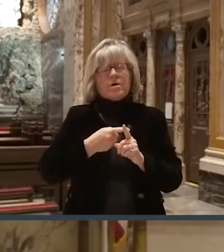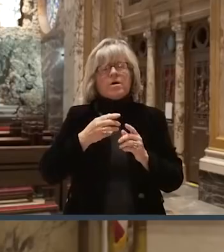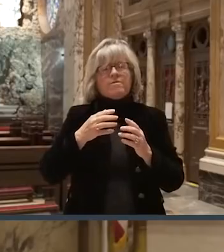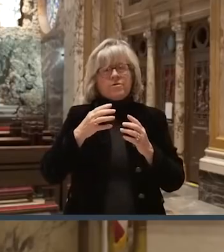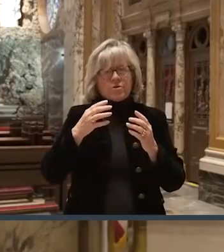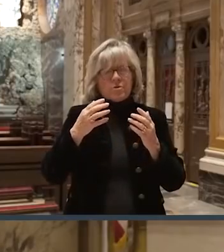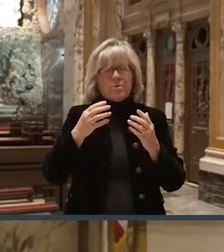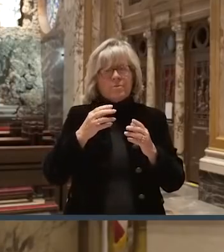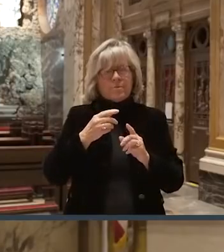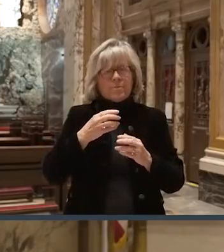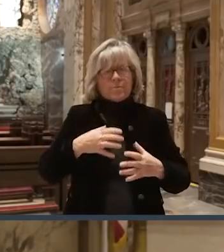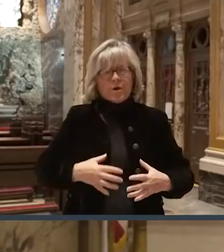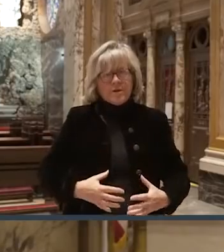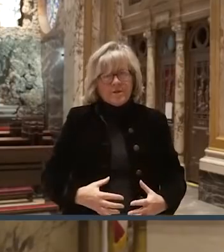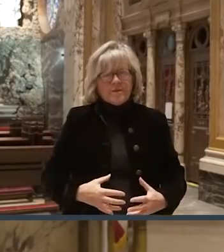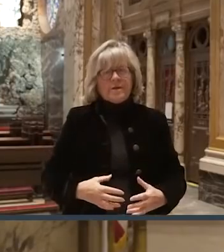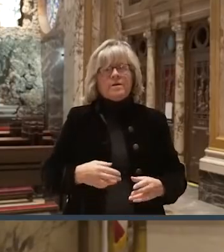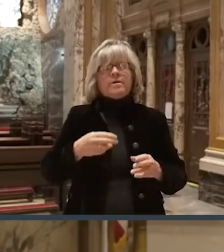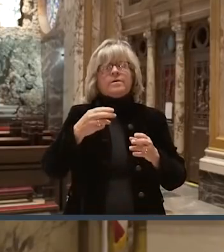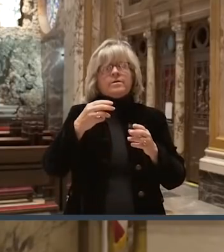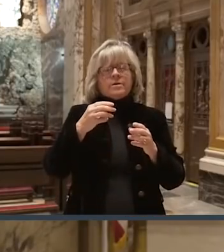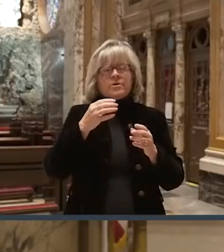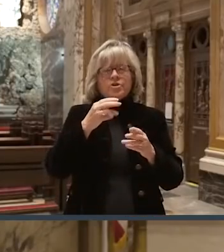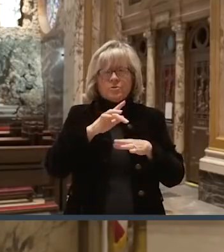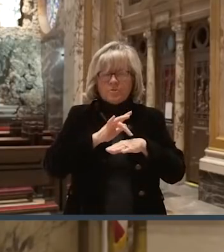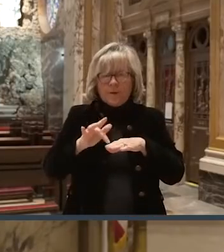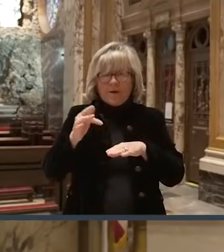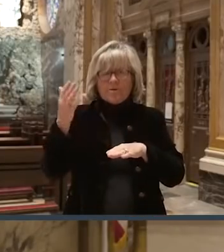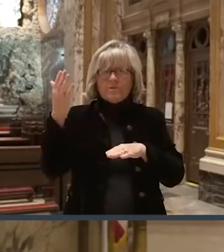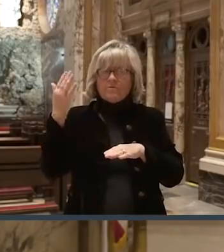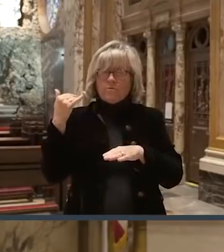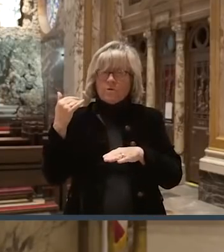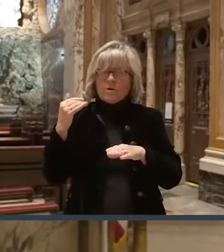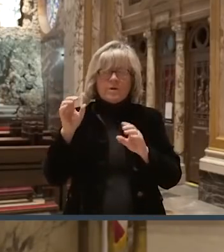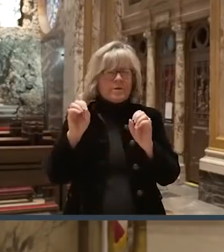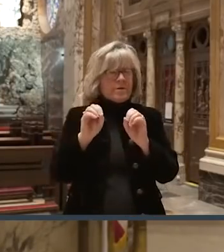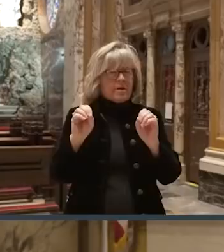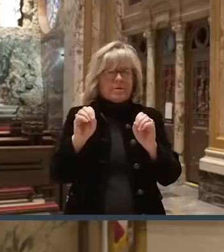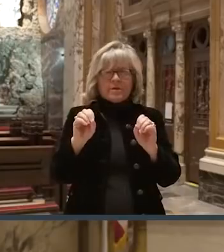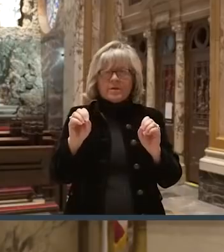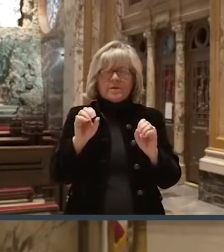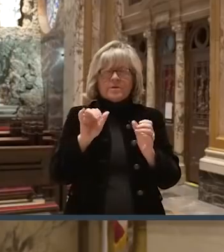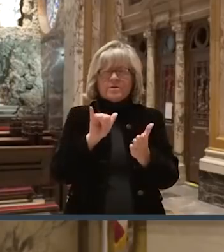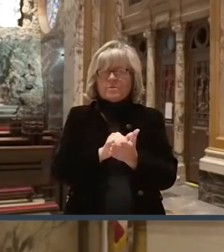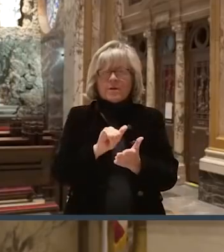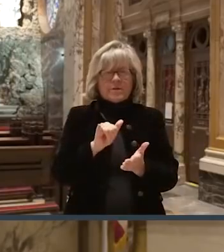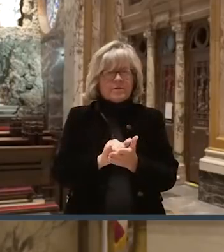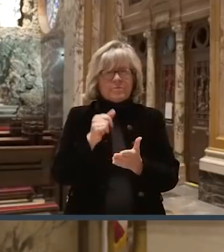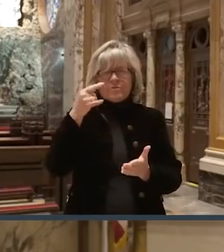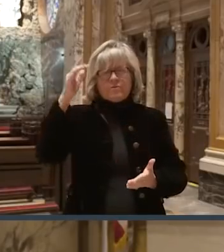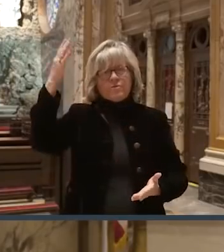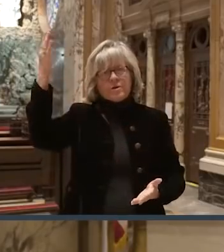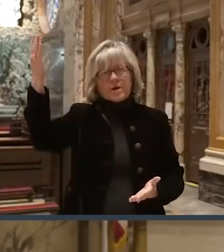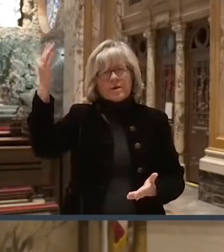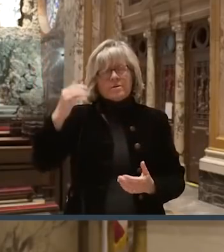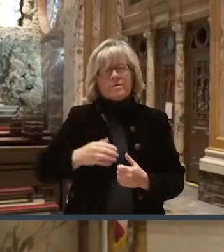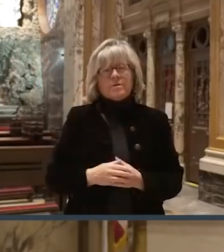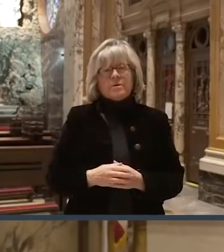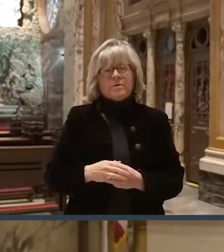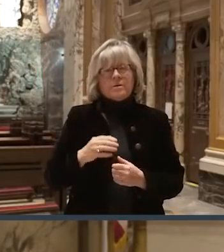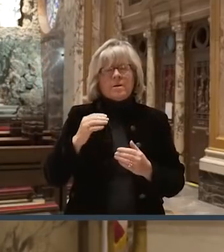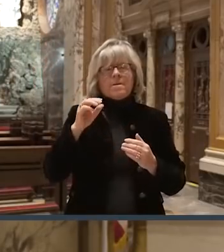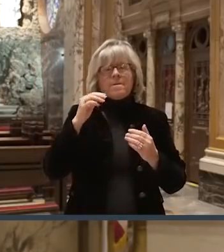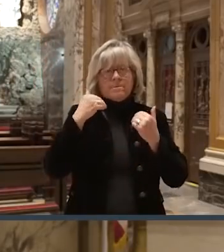her, who was called barren, for nothing will be impossible for God."